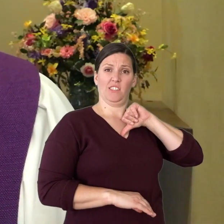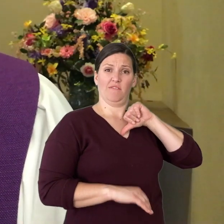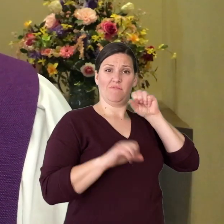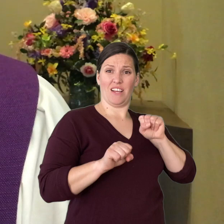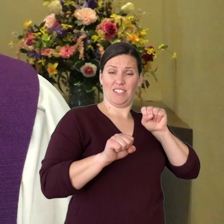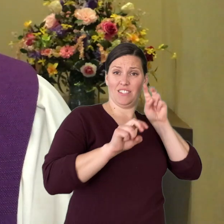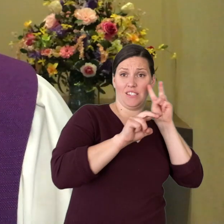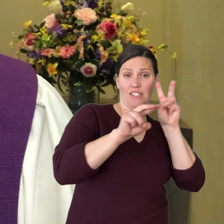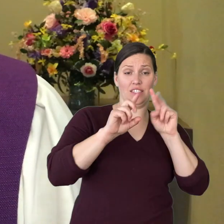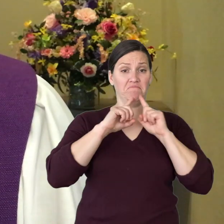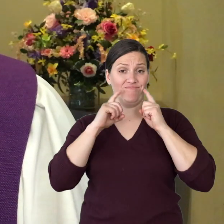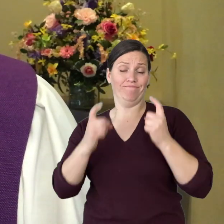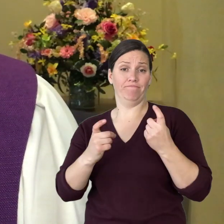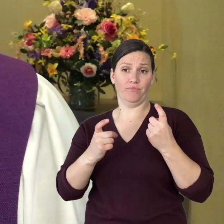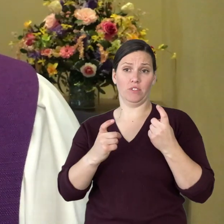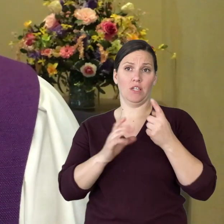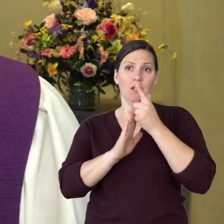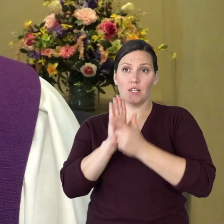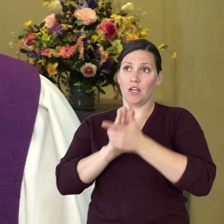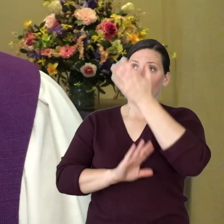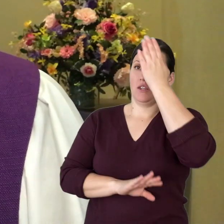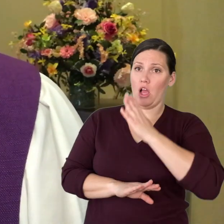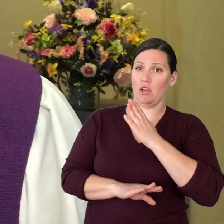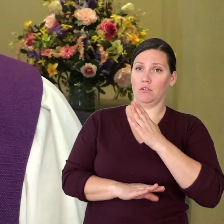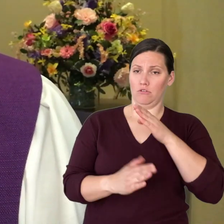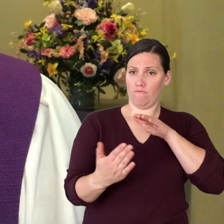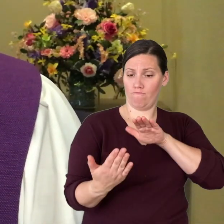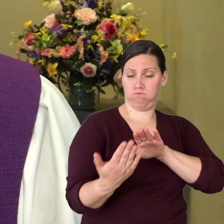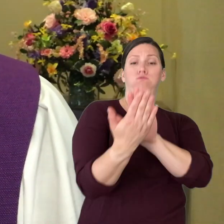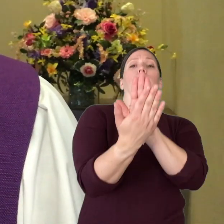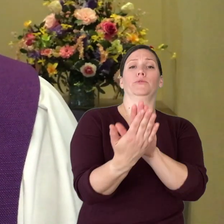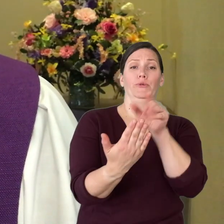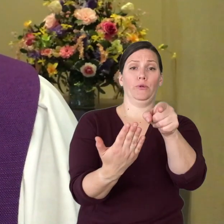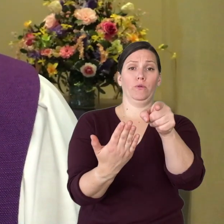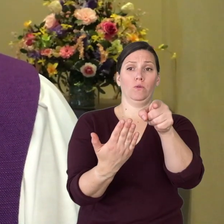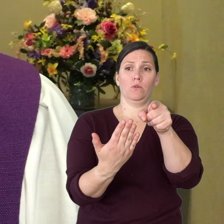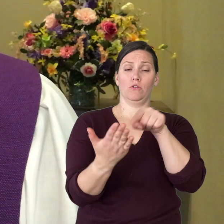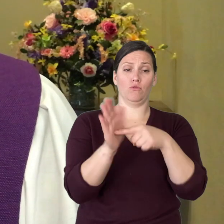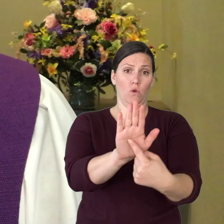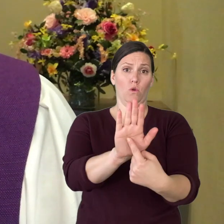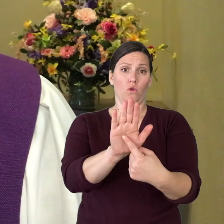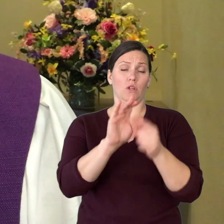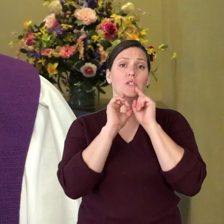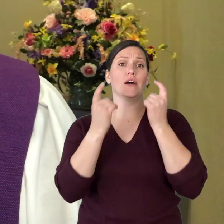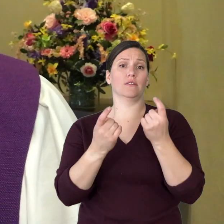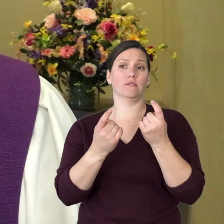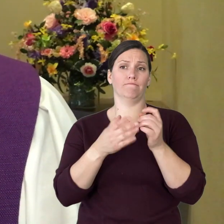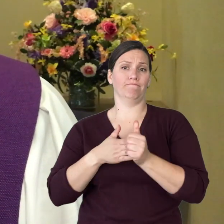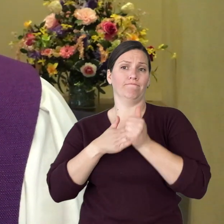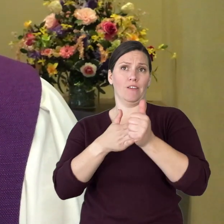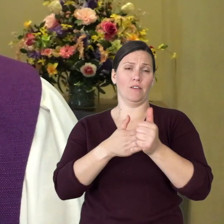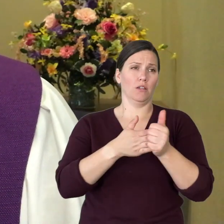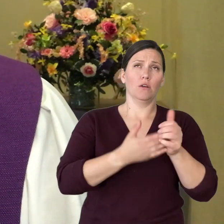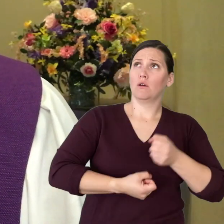we can see our sin. The law of God confronts you, exposes your sin, and